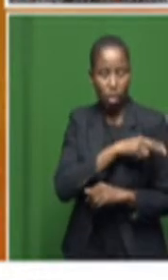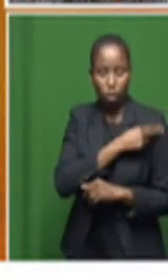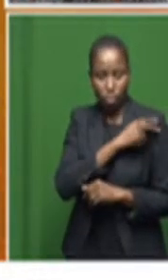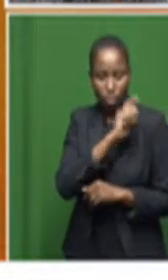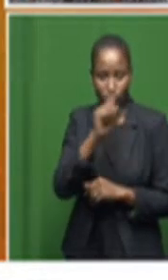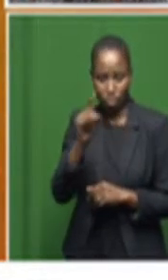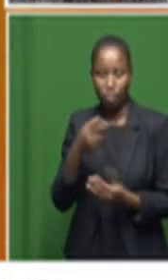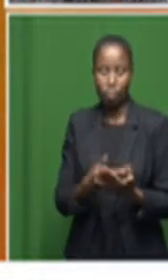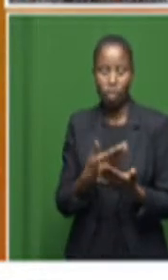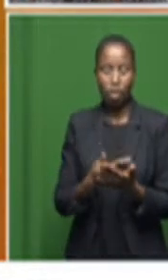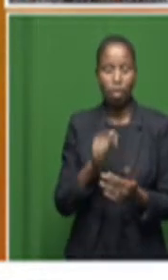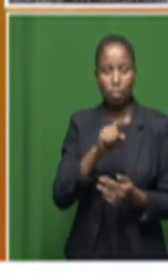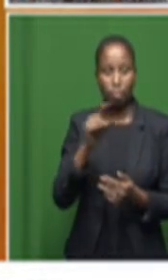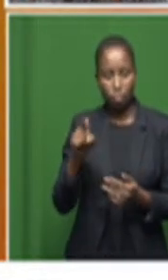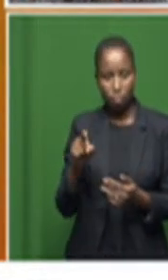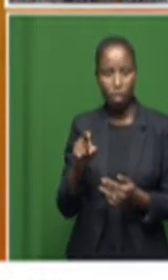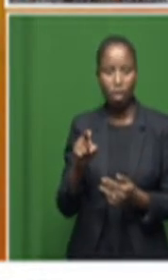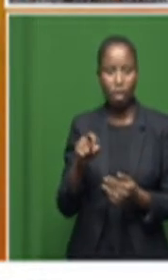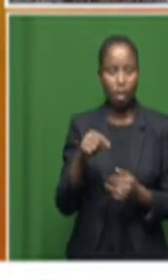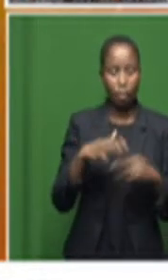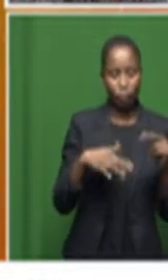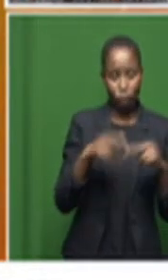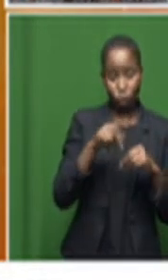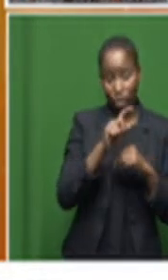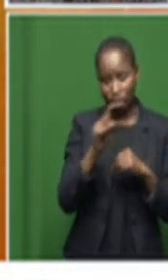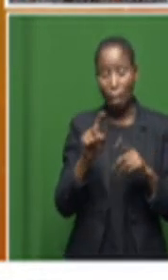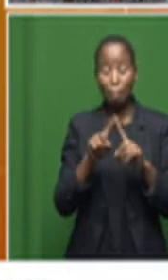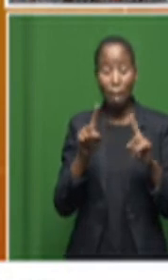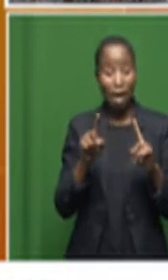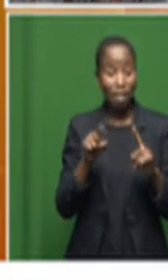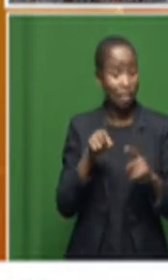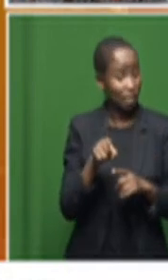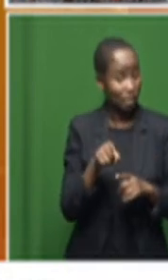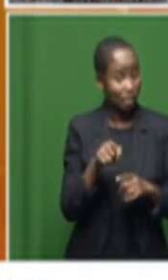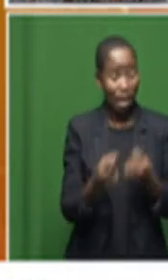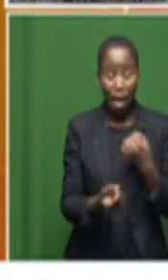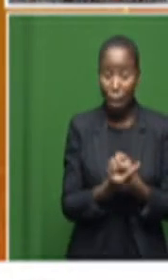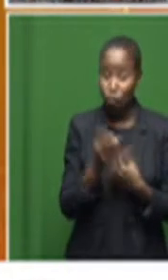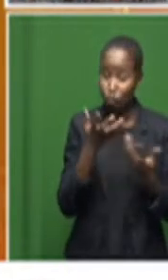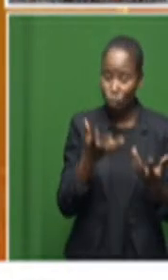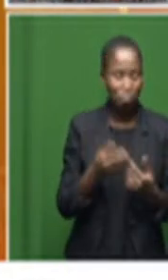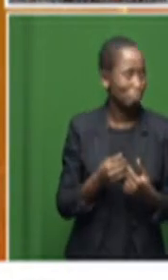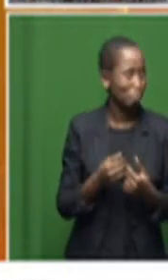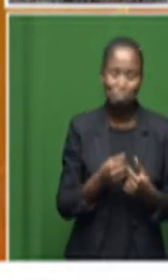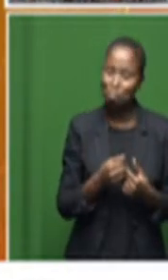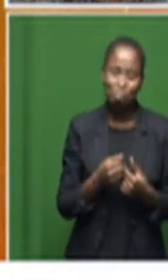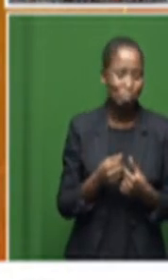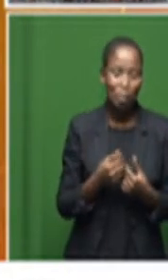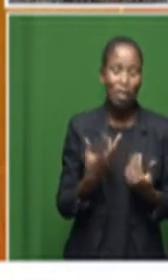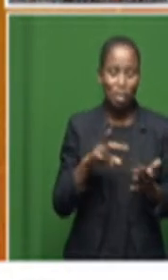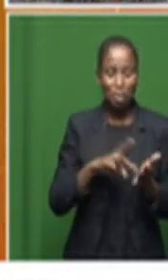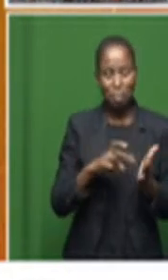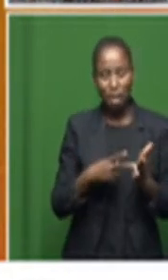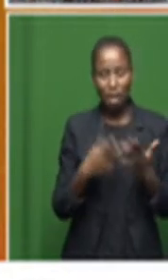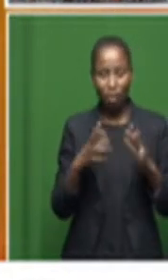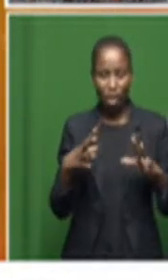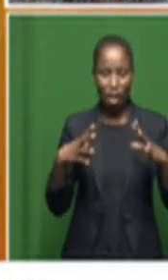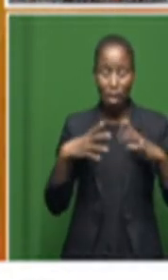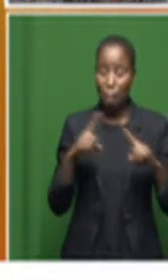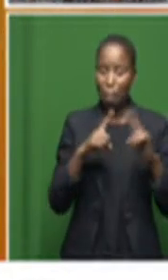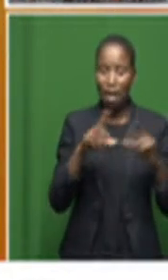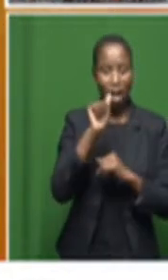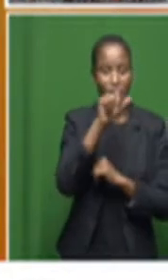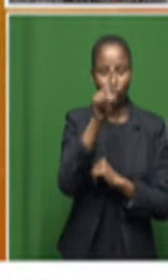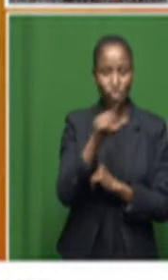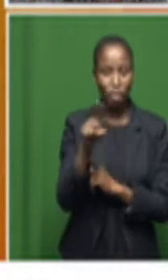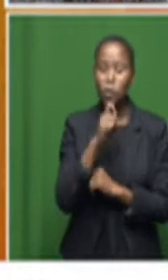outreach facilities. However, that was not what transpired. We were not able to use